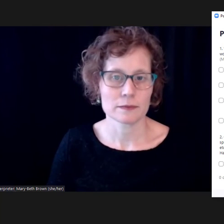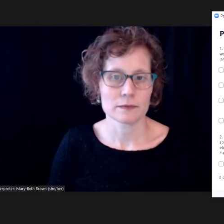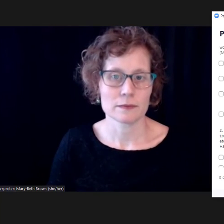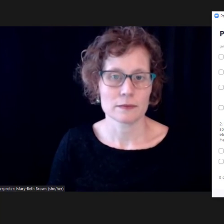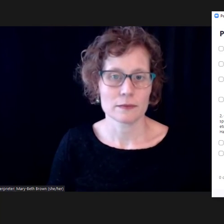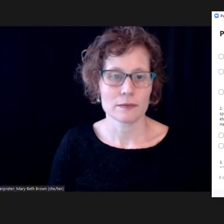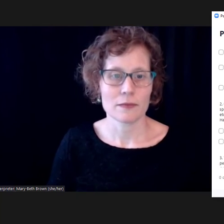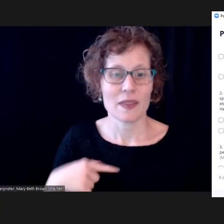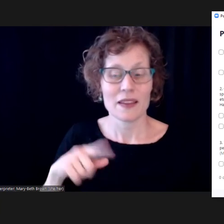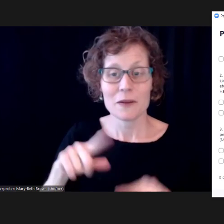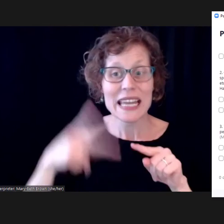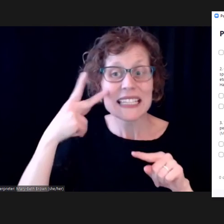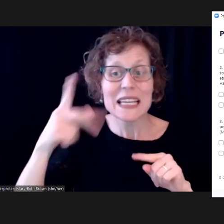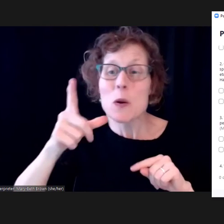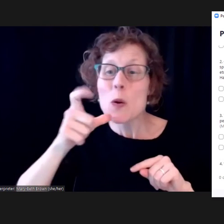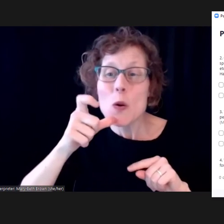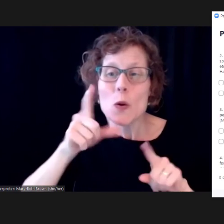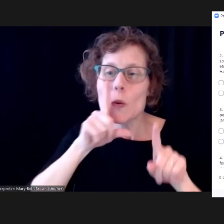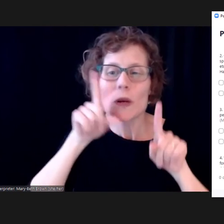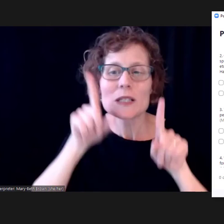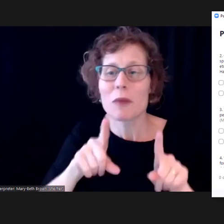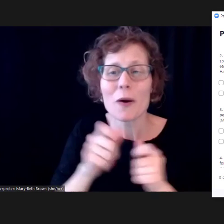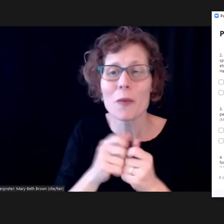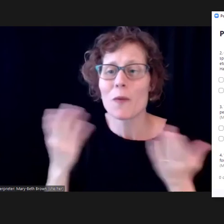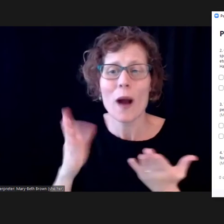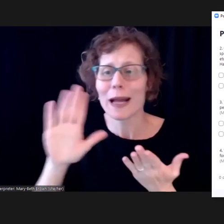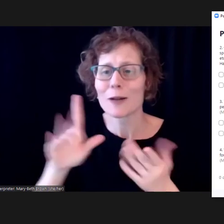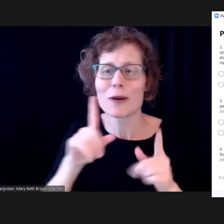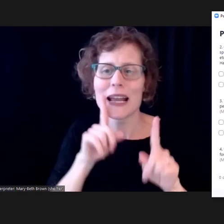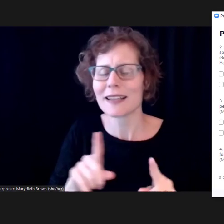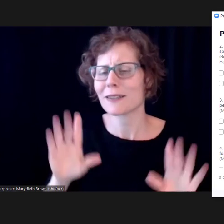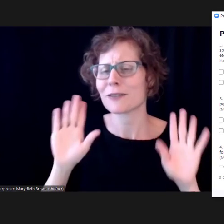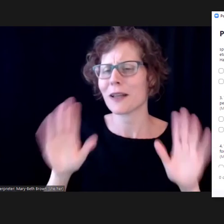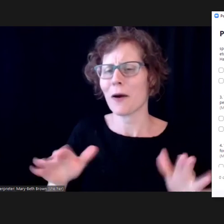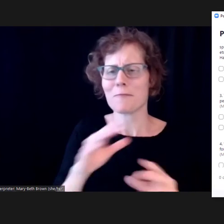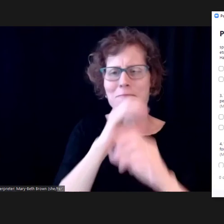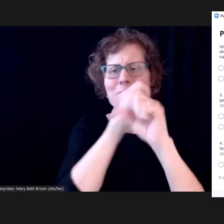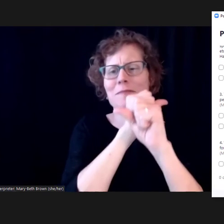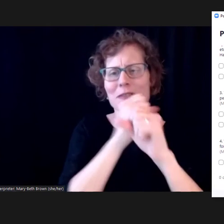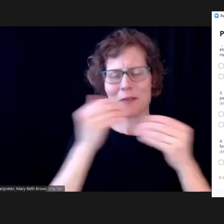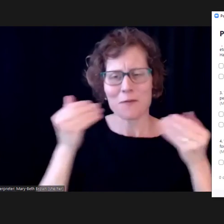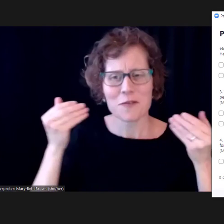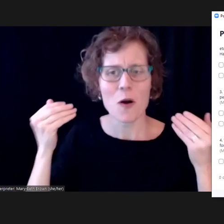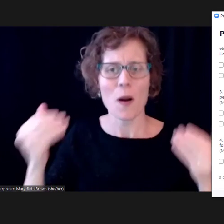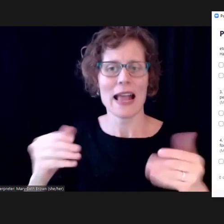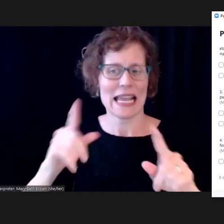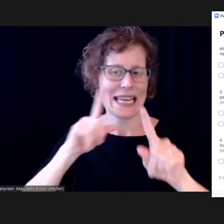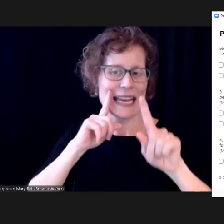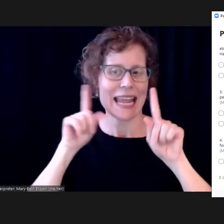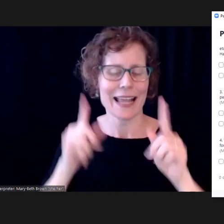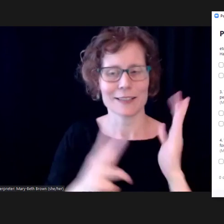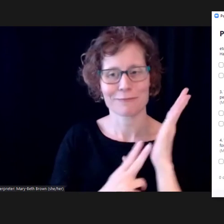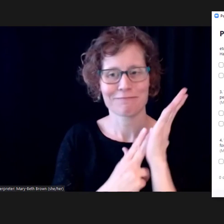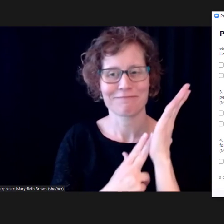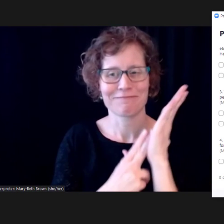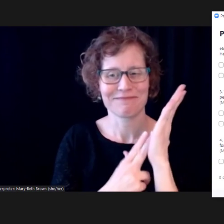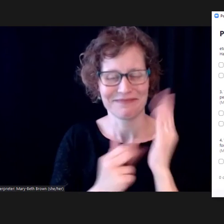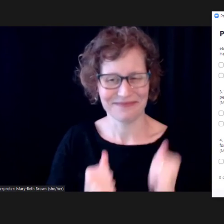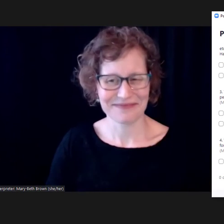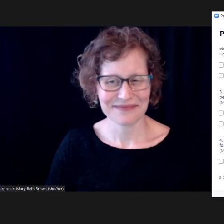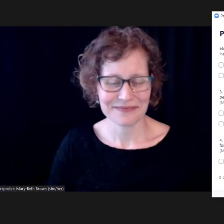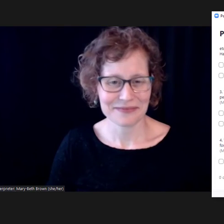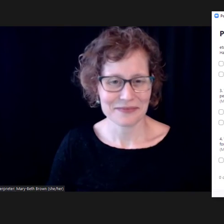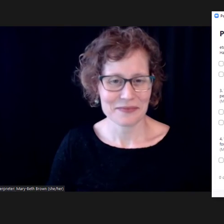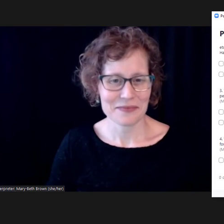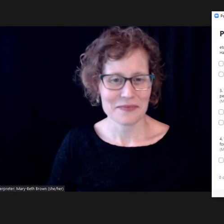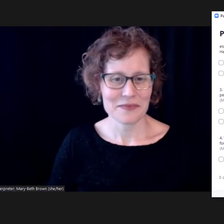And we can't see who responded with what, so feel free to go ahead and make your selections and don't